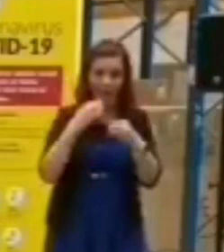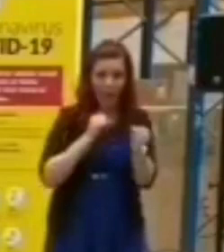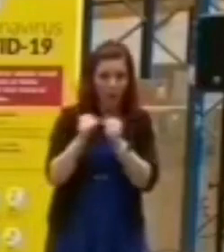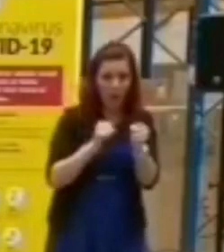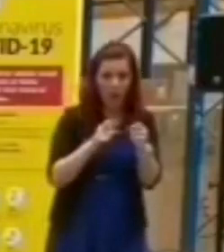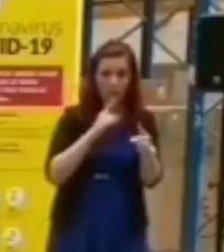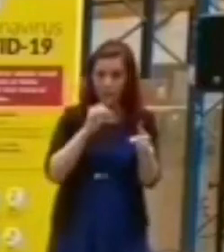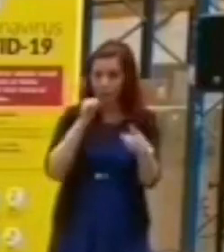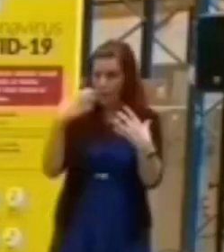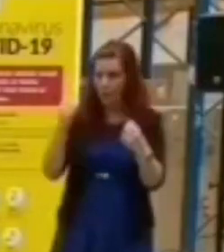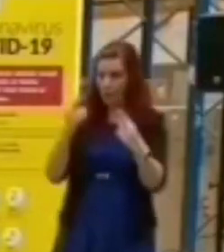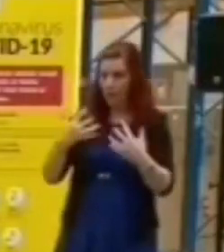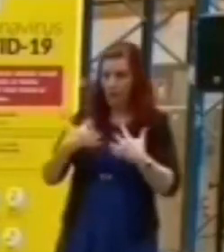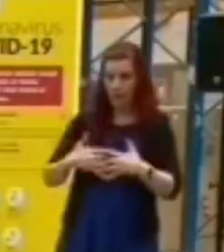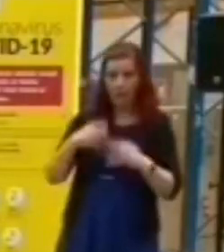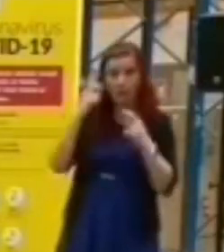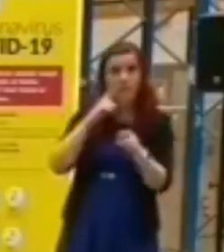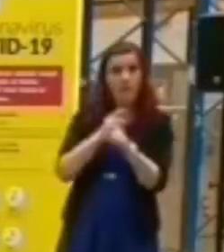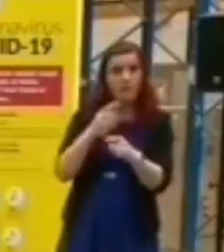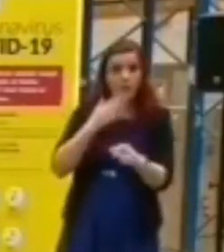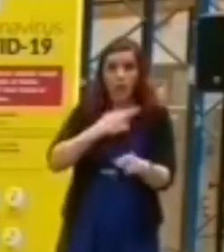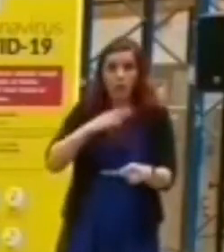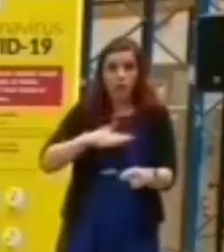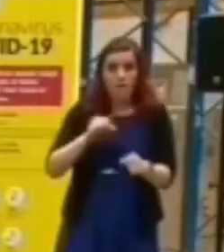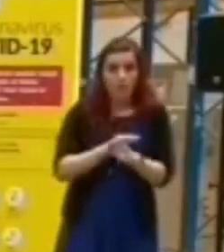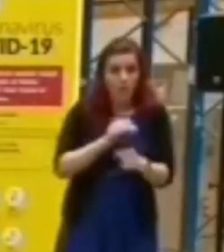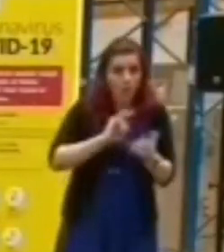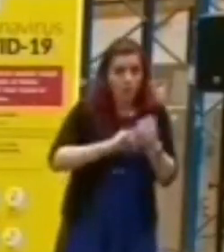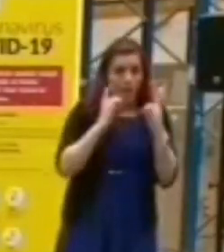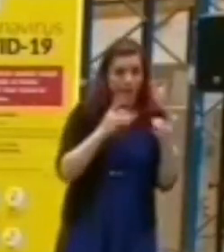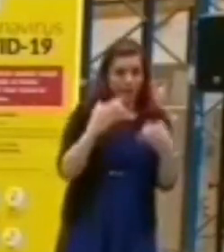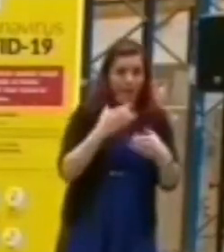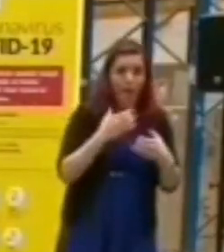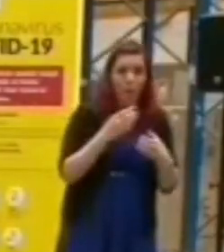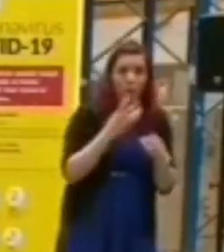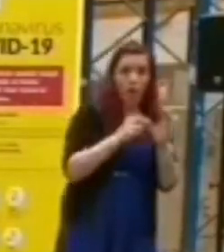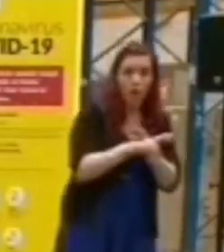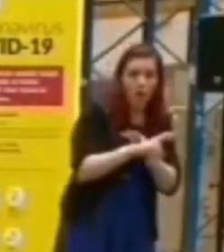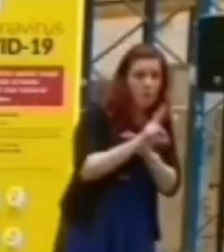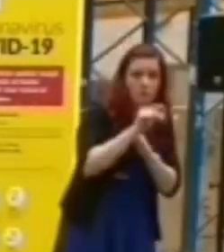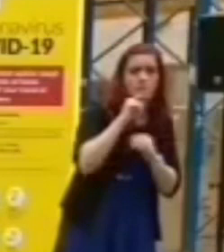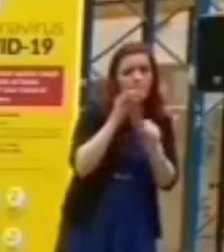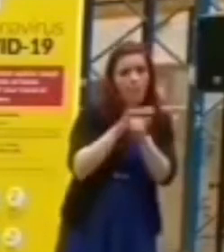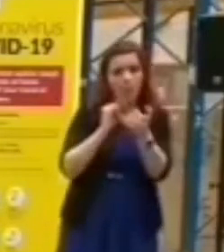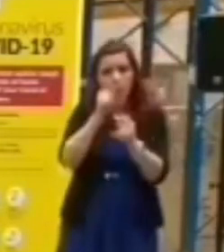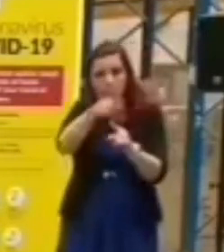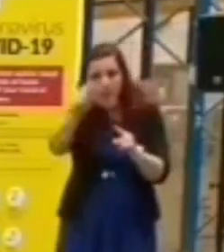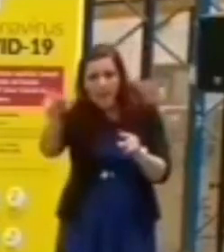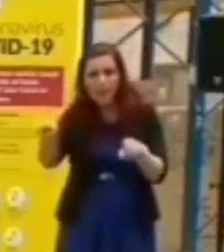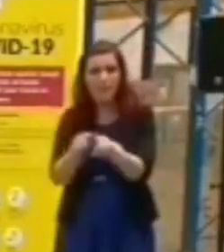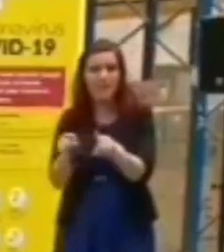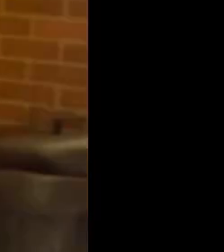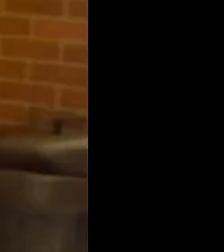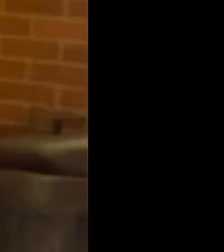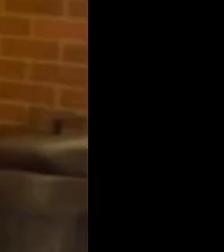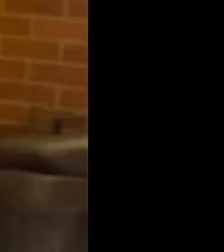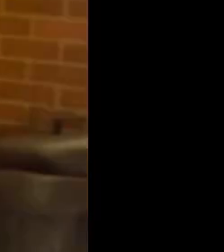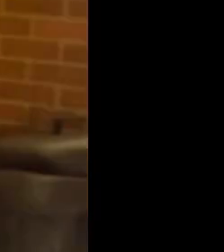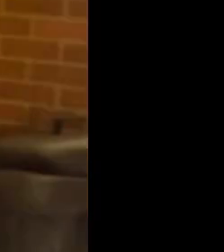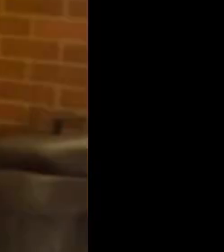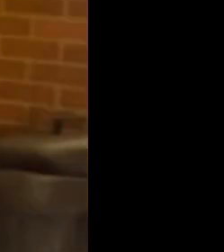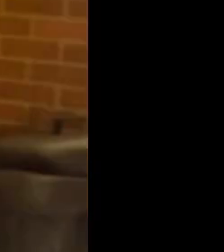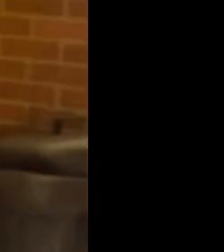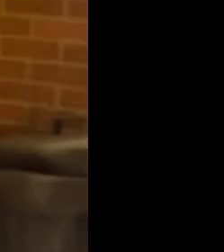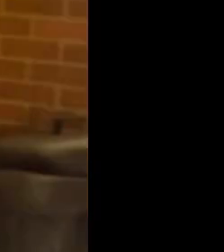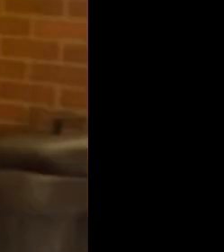But this is important both for healthcare workers and for patients, because infection prevention and control is about trying to protect both.